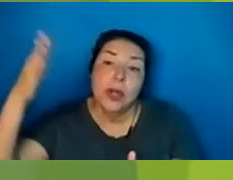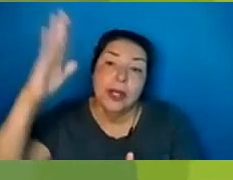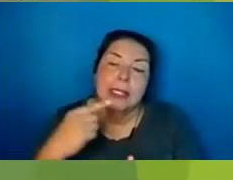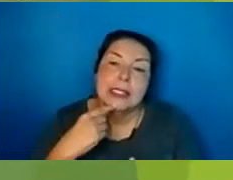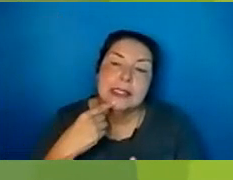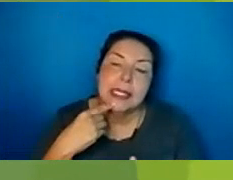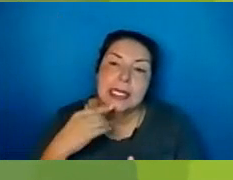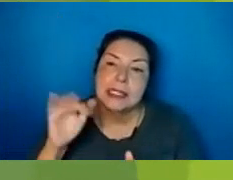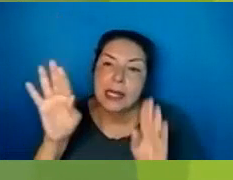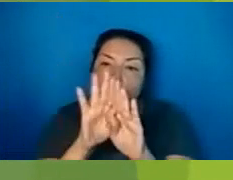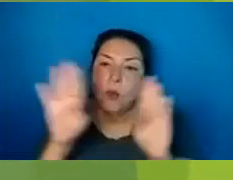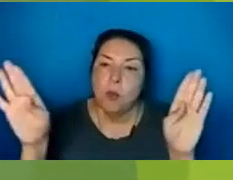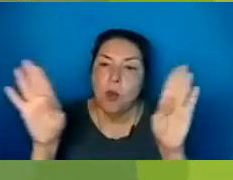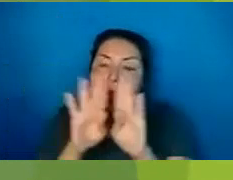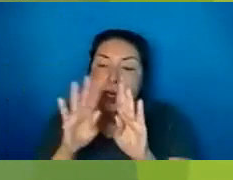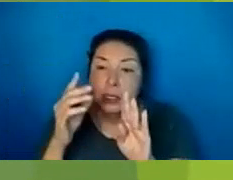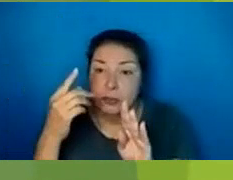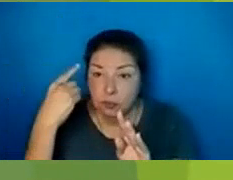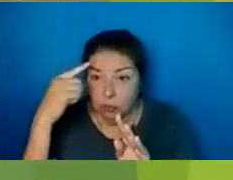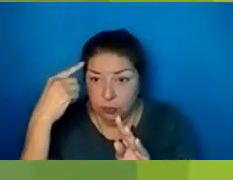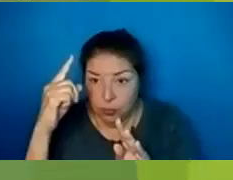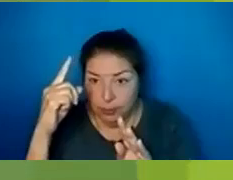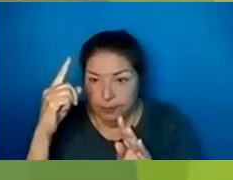a wall is for protecting a city.